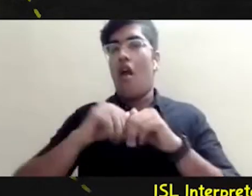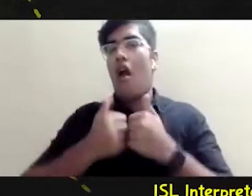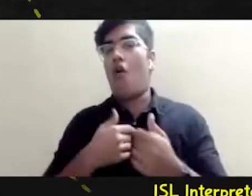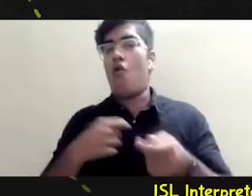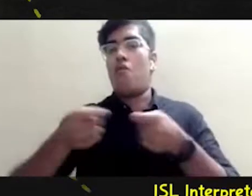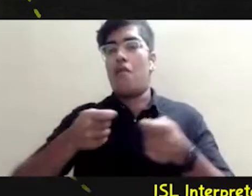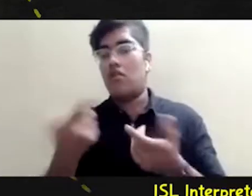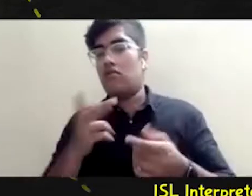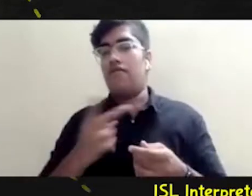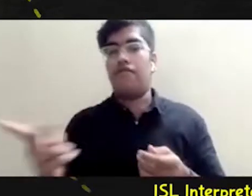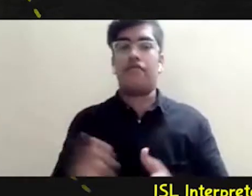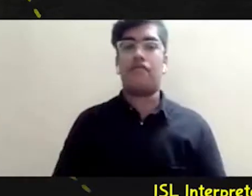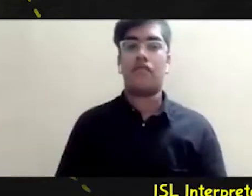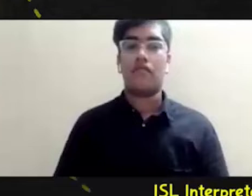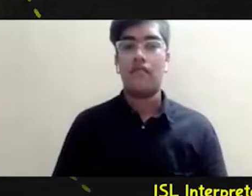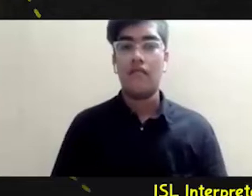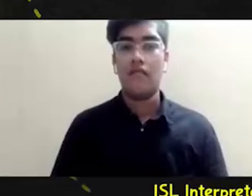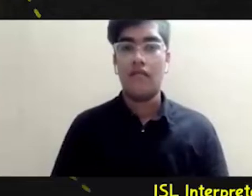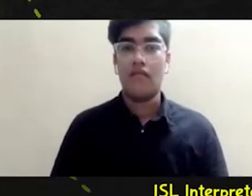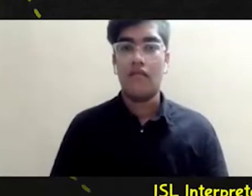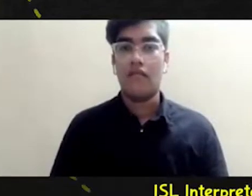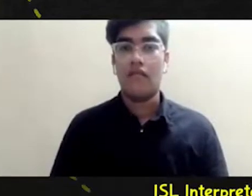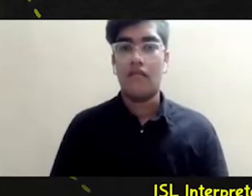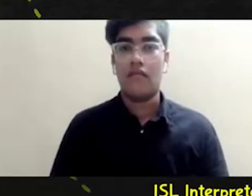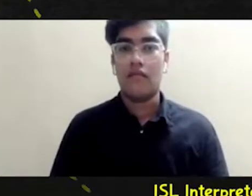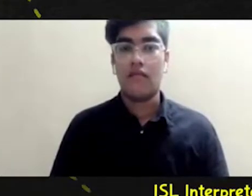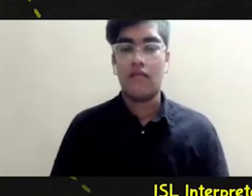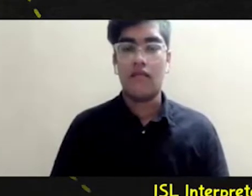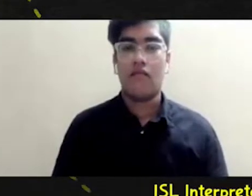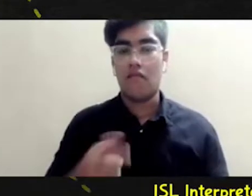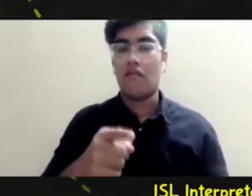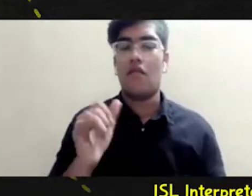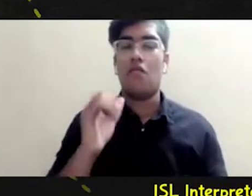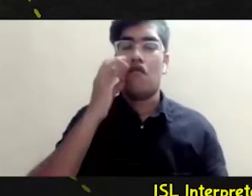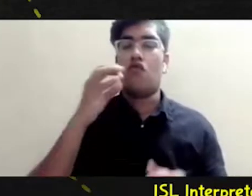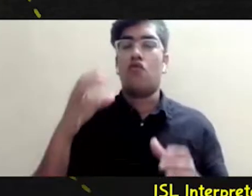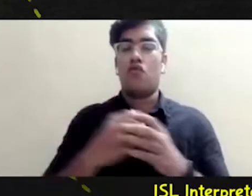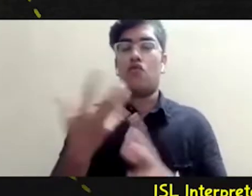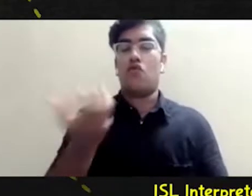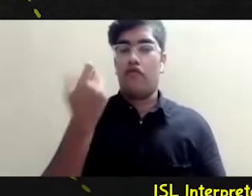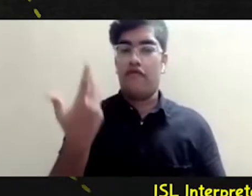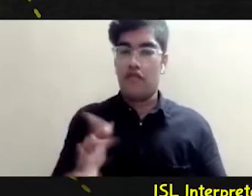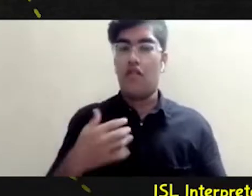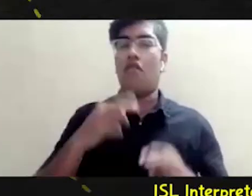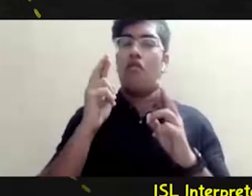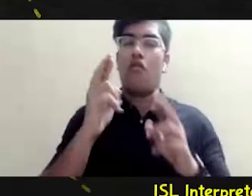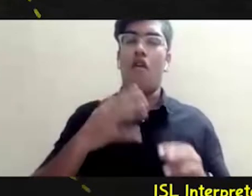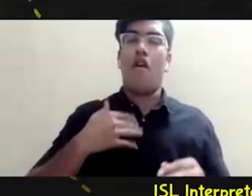been on that I have found particularly sort of fruitful. And it's one that I've been very grateful to